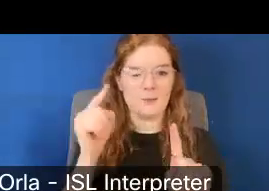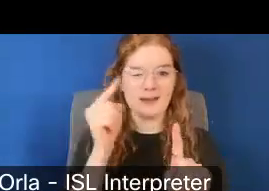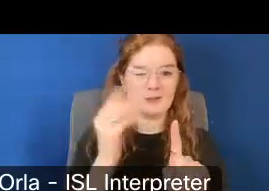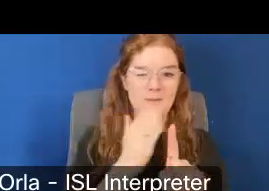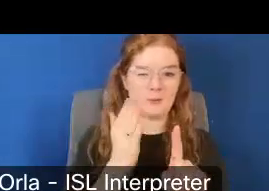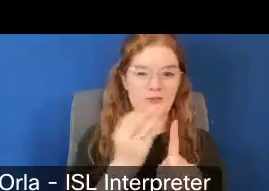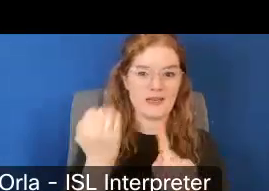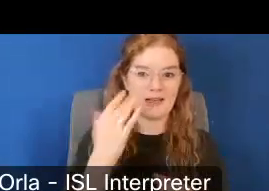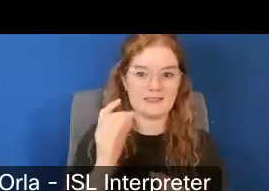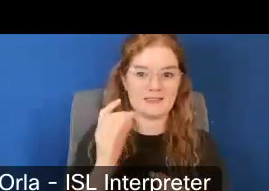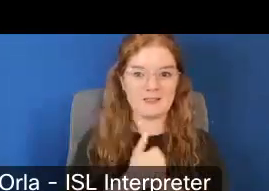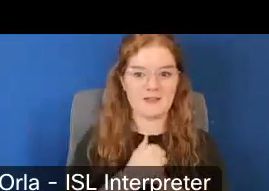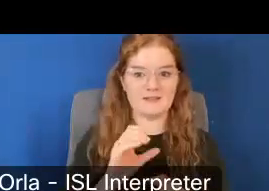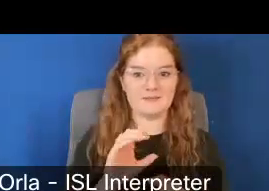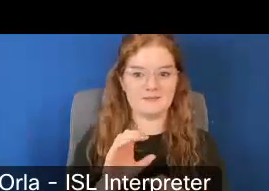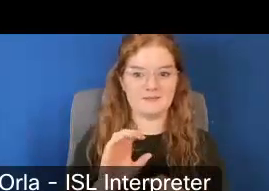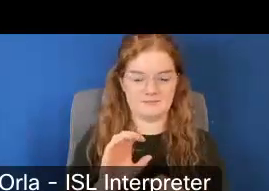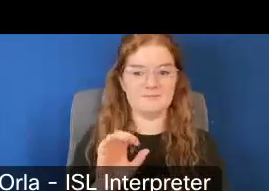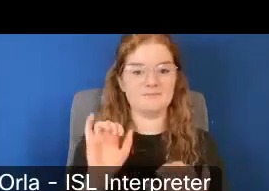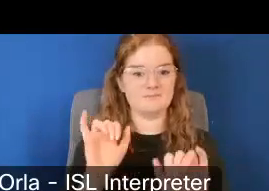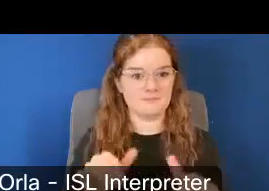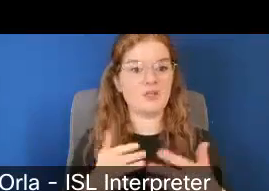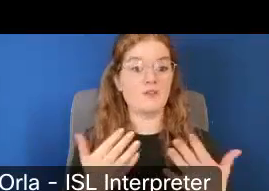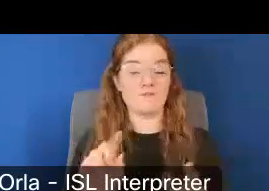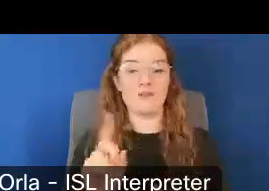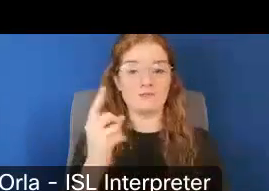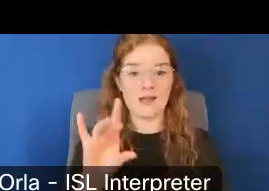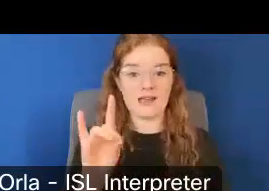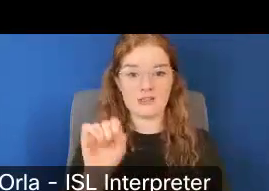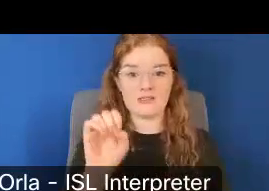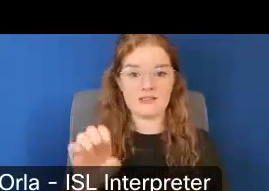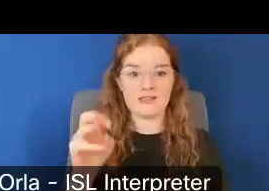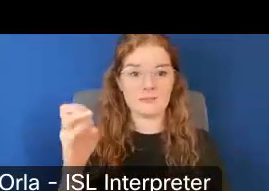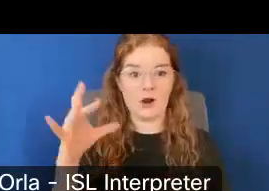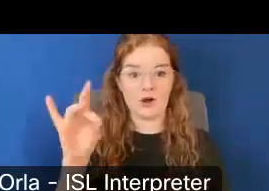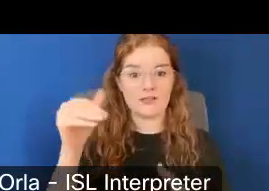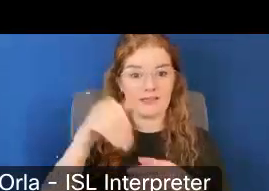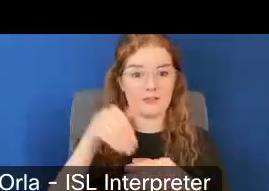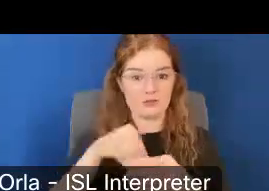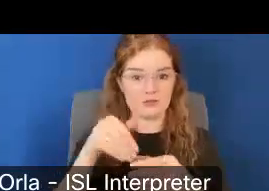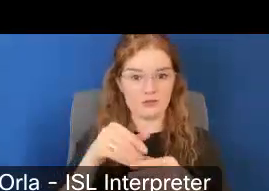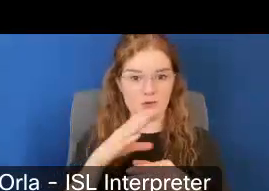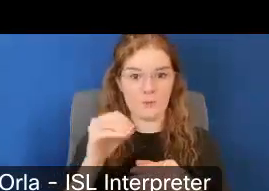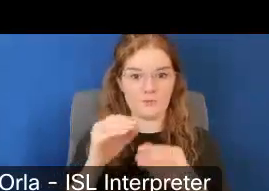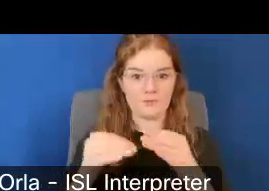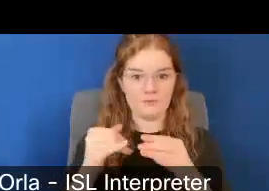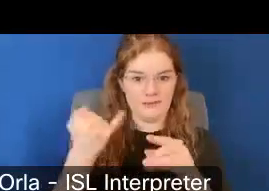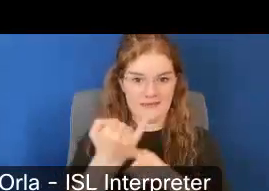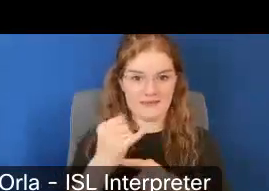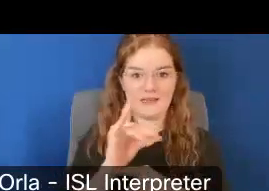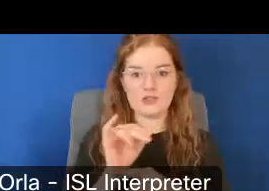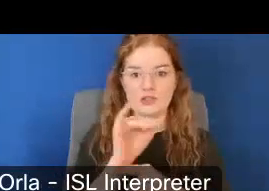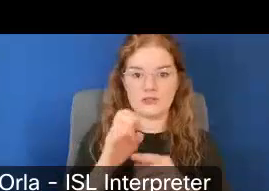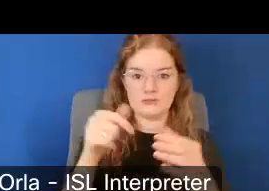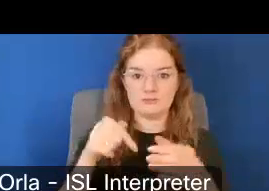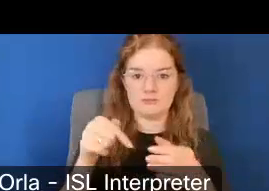slide? Sorry, Catherine. First of all, HSE SPARK is an internal entity within the HSE,